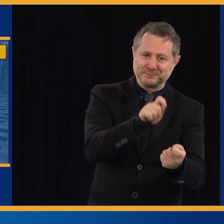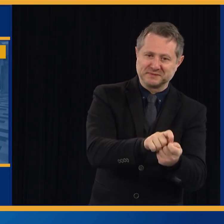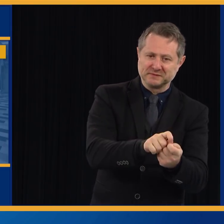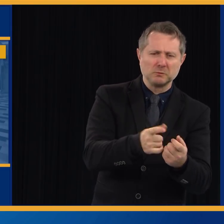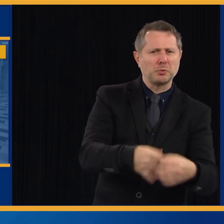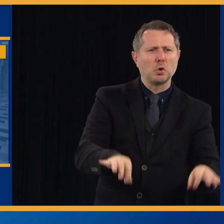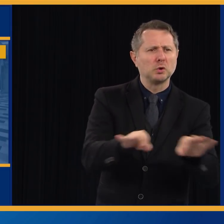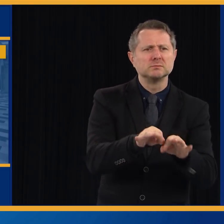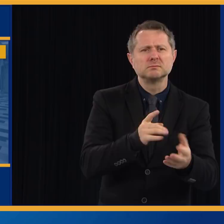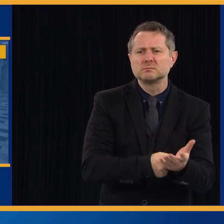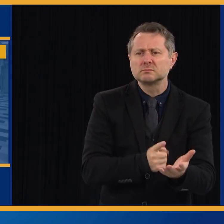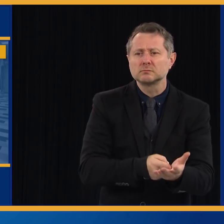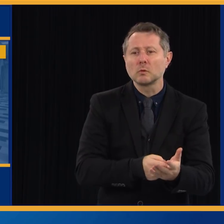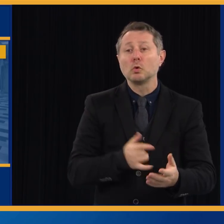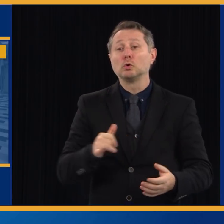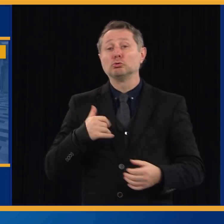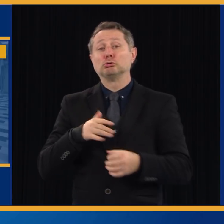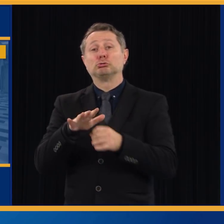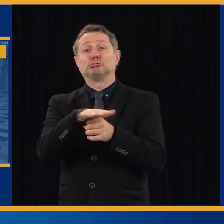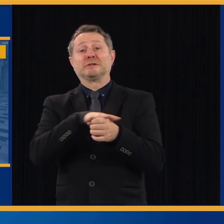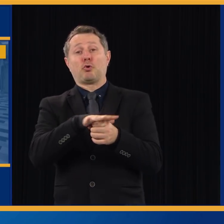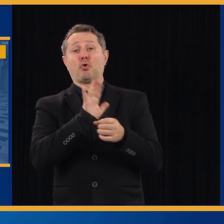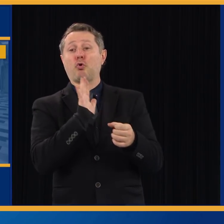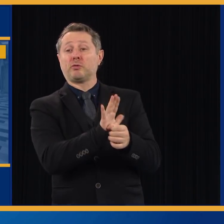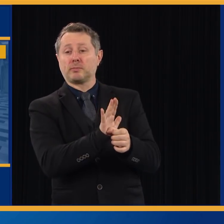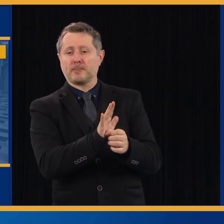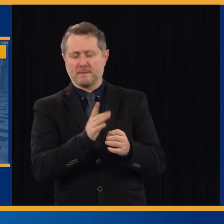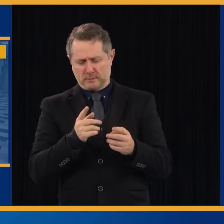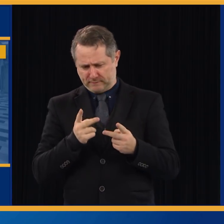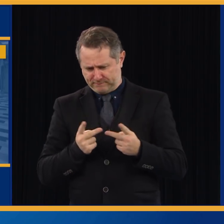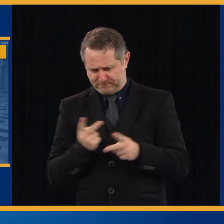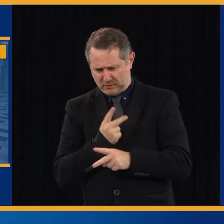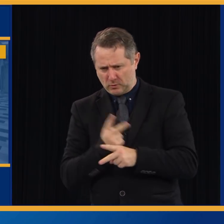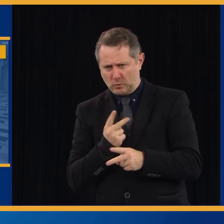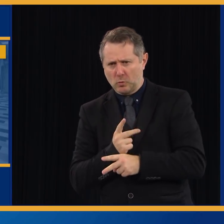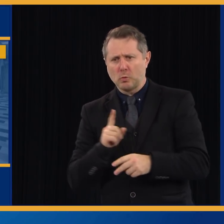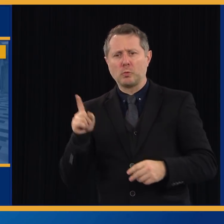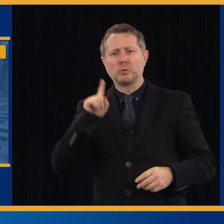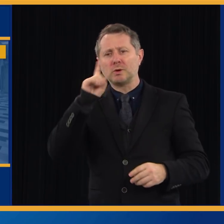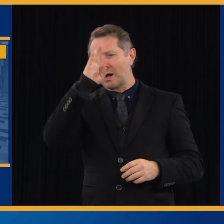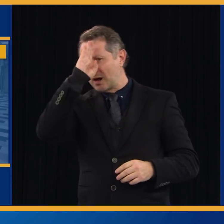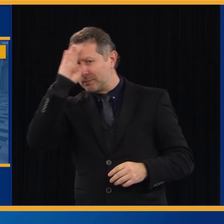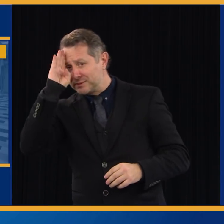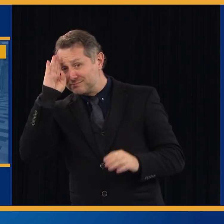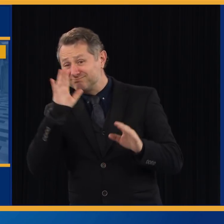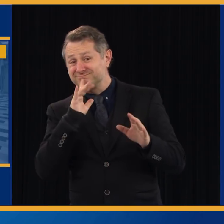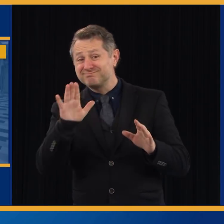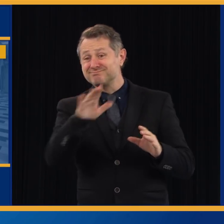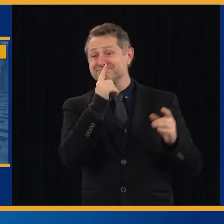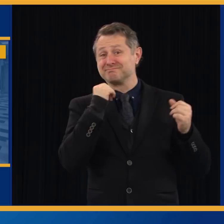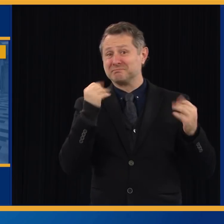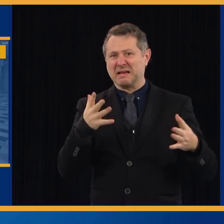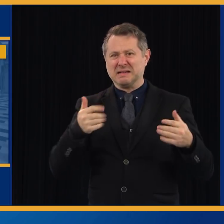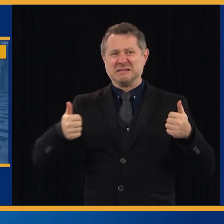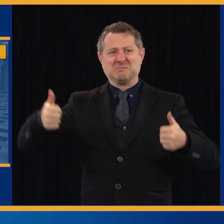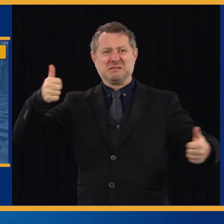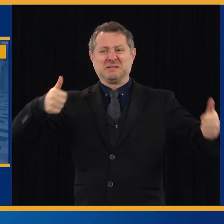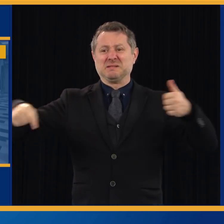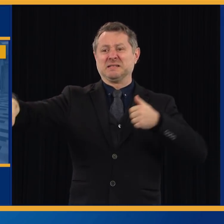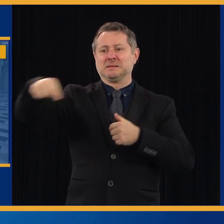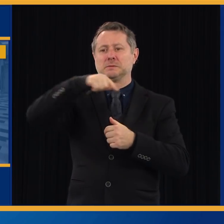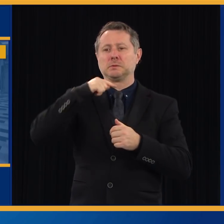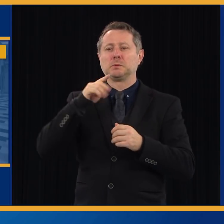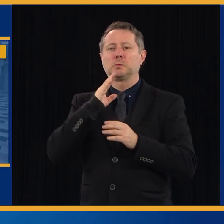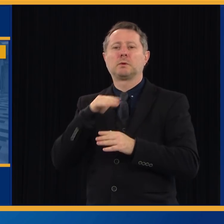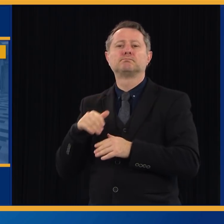regional calibration that we're going to make on hospitals. You have many hospitals that are very quiet. Some hospitals are